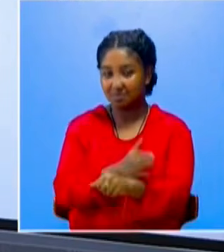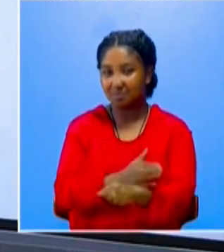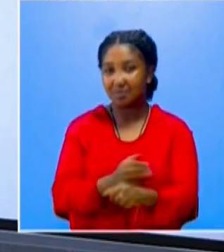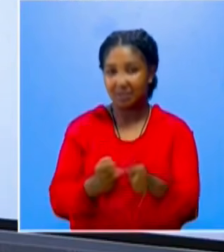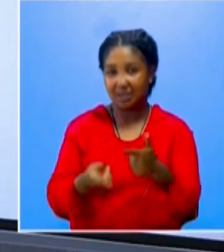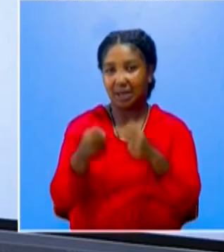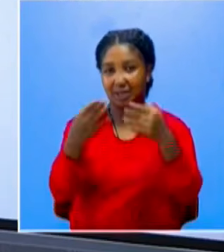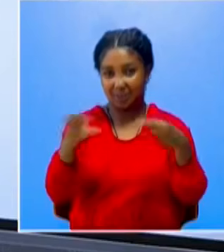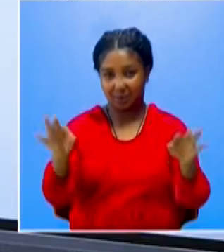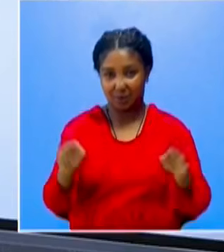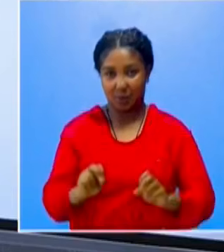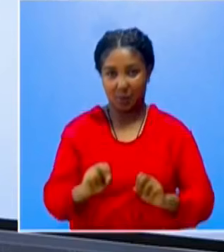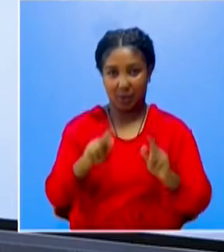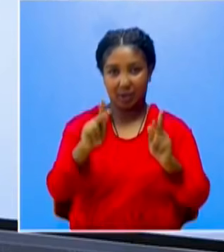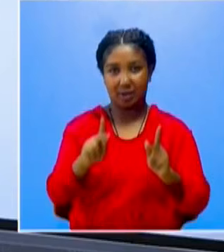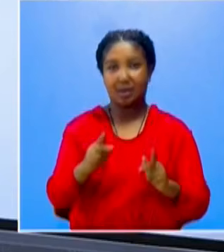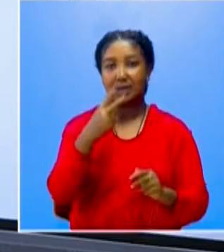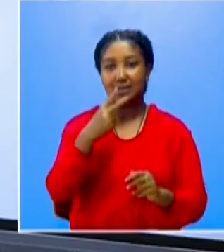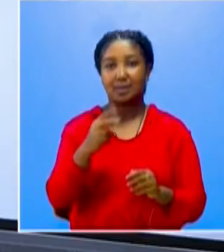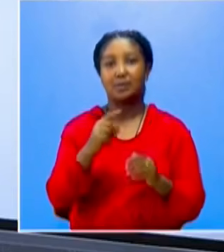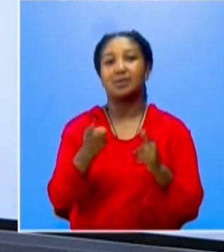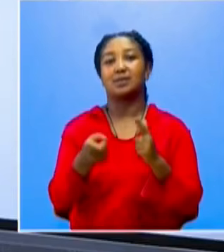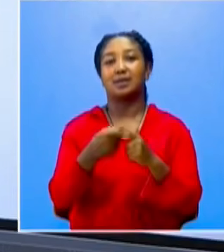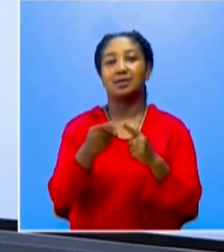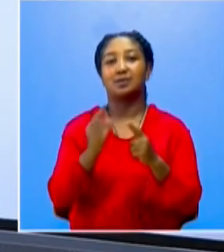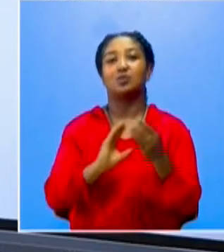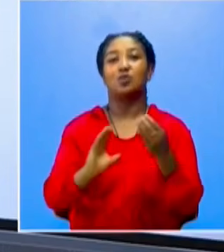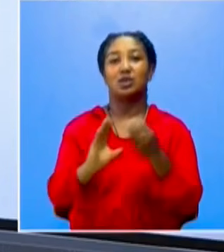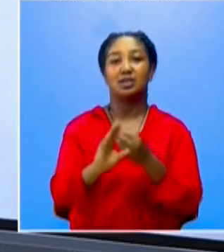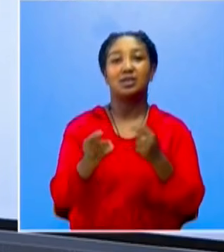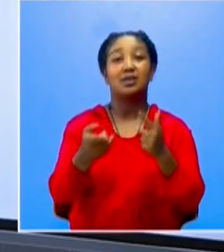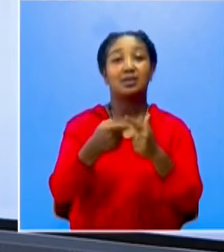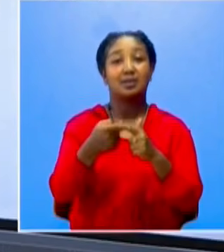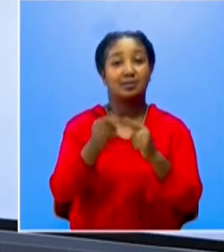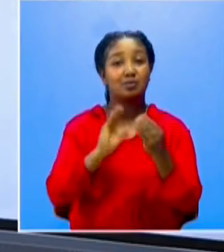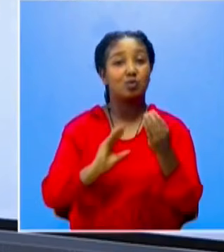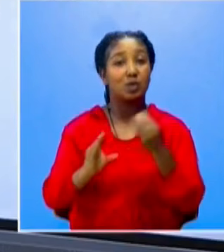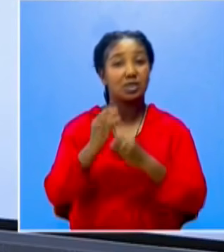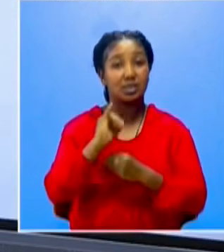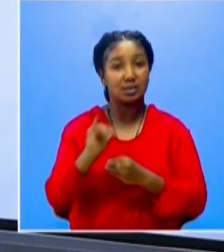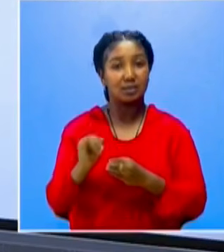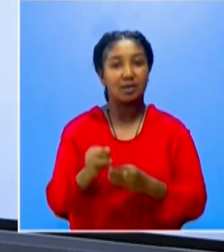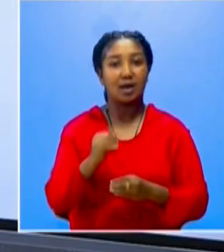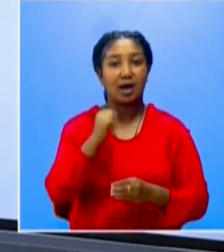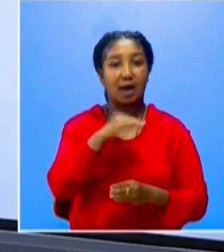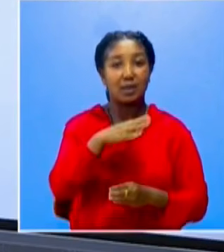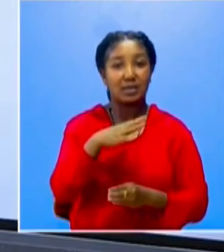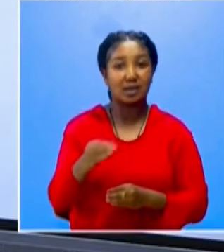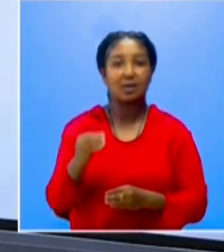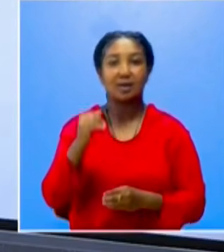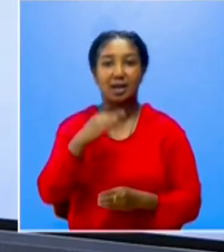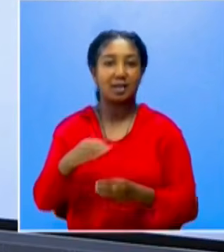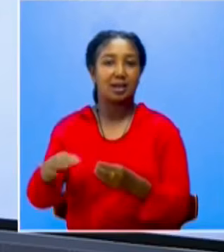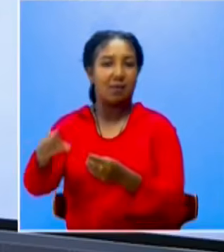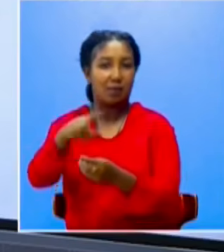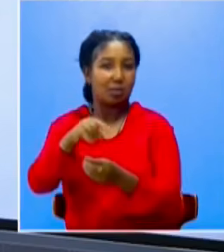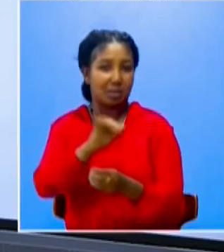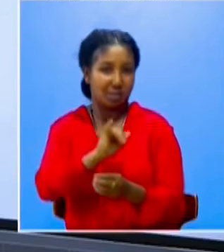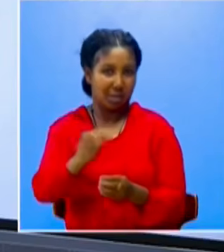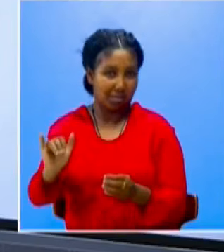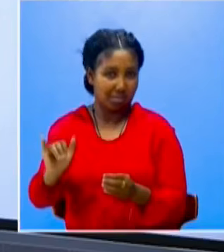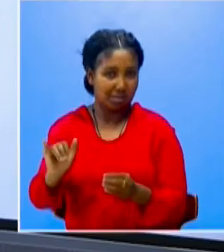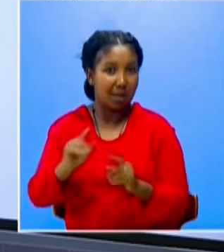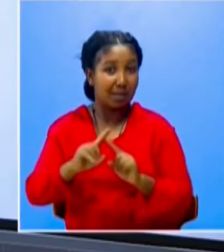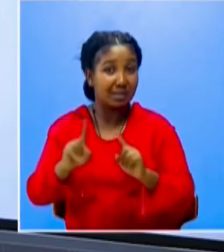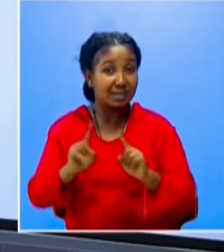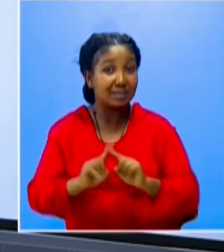the second situation. Let's see about the second situation. The second situation is garbage and dirty environment. The same.